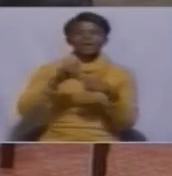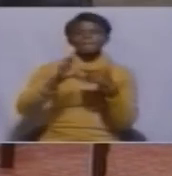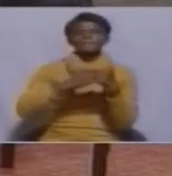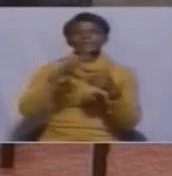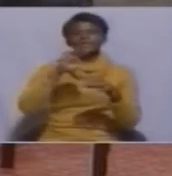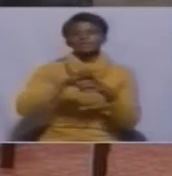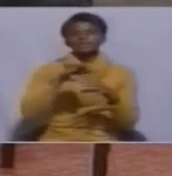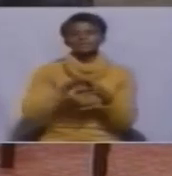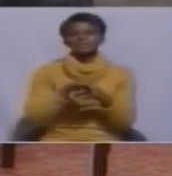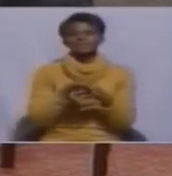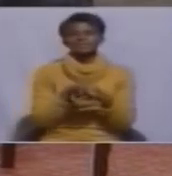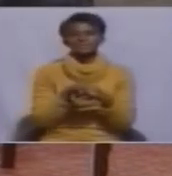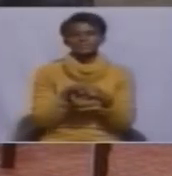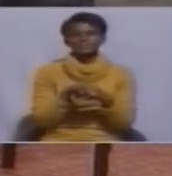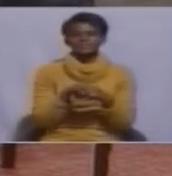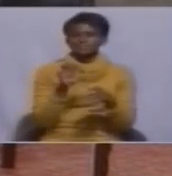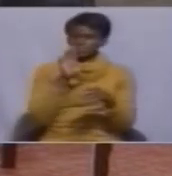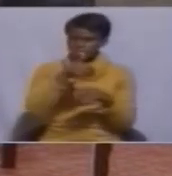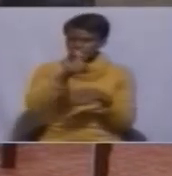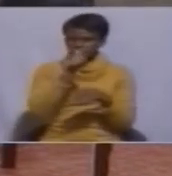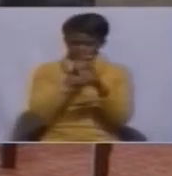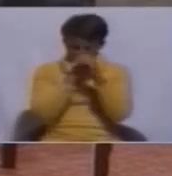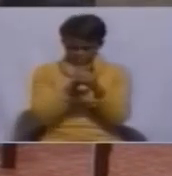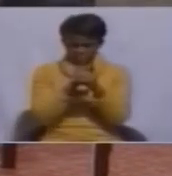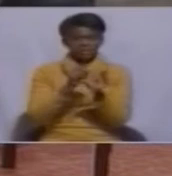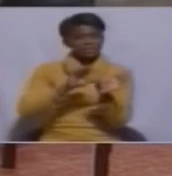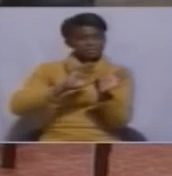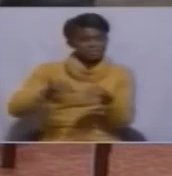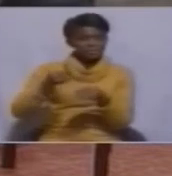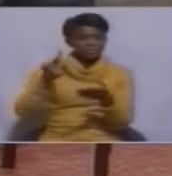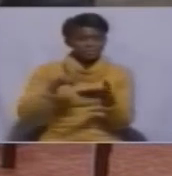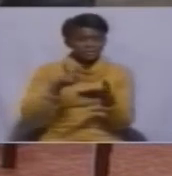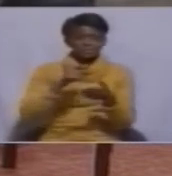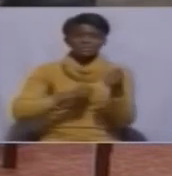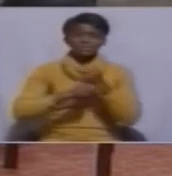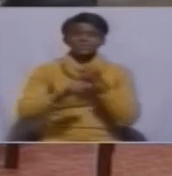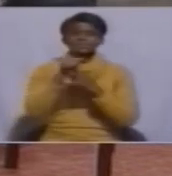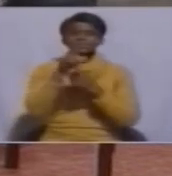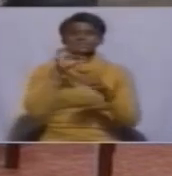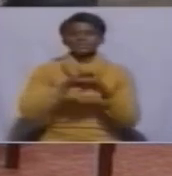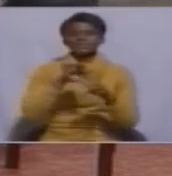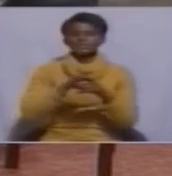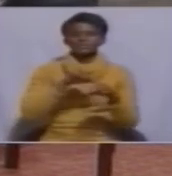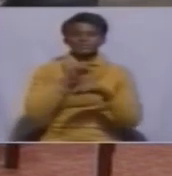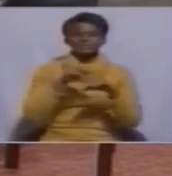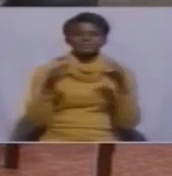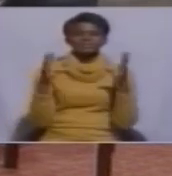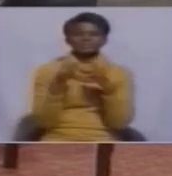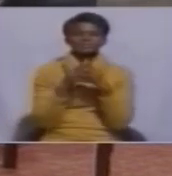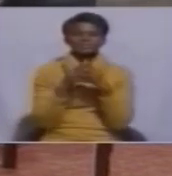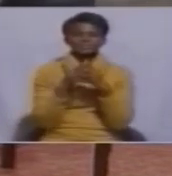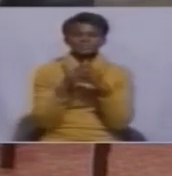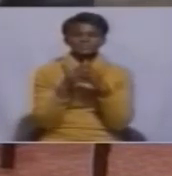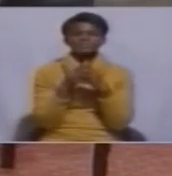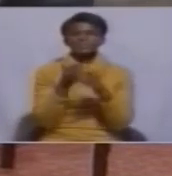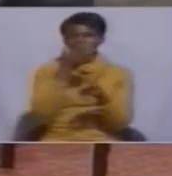by-election. So if you make a cautious decision to leave the party which sponsored you for election to the National Assembly, be